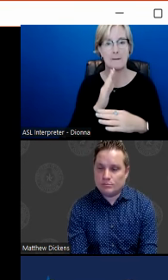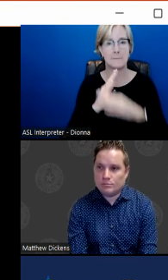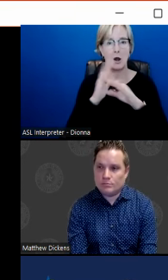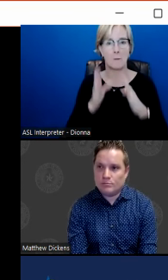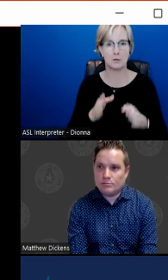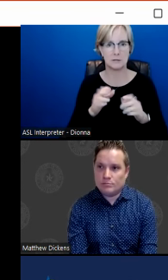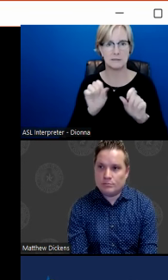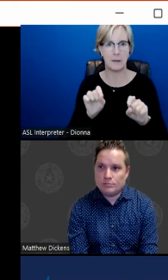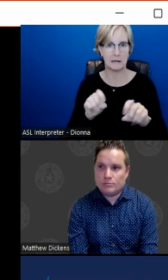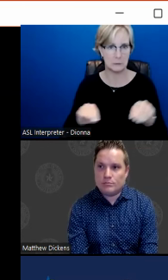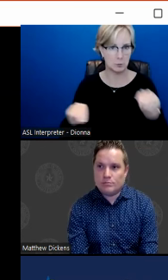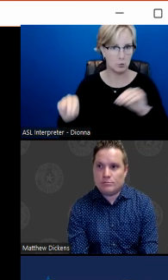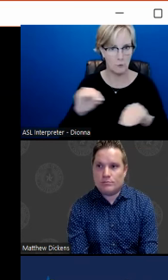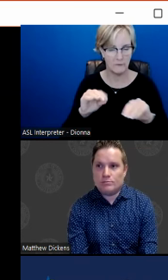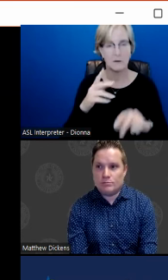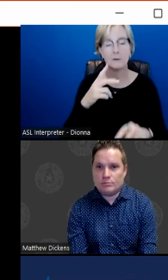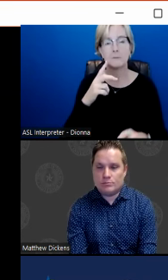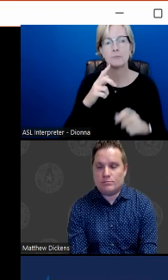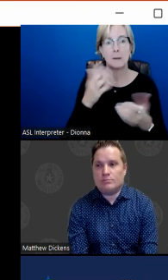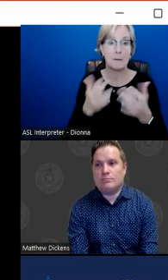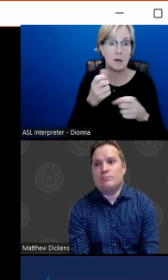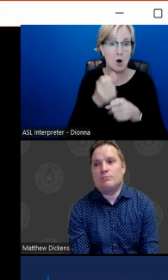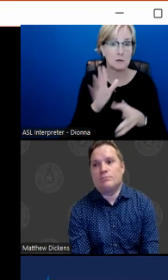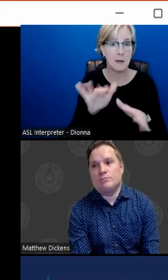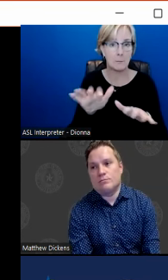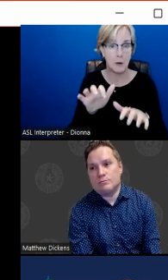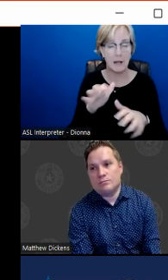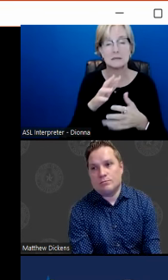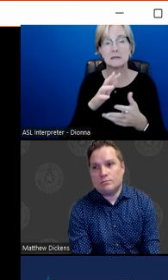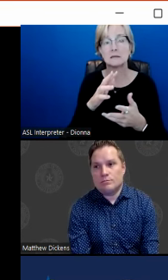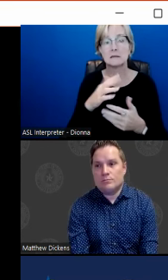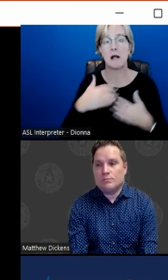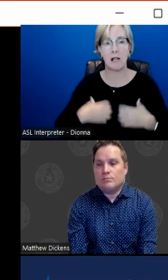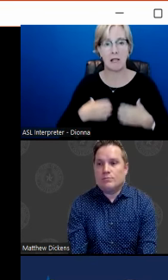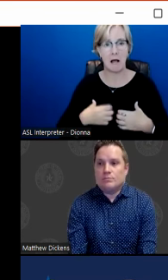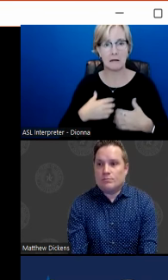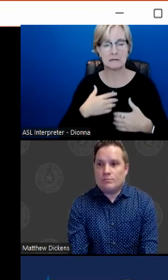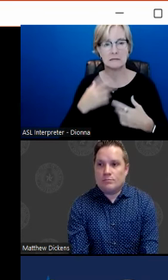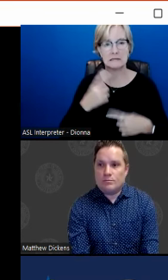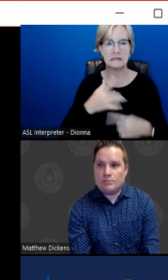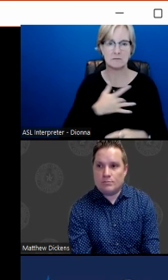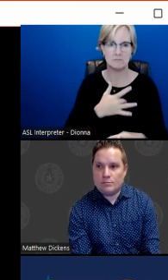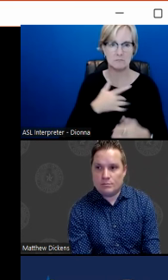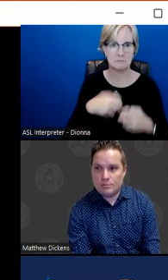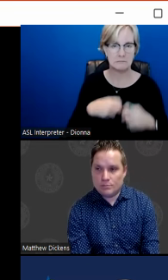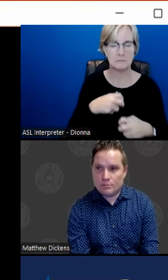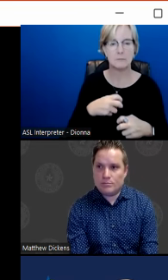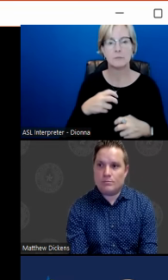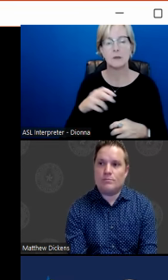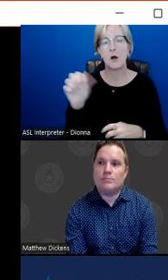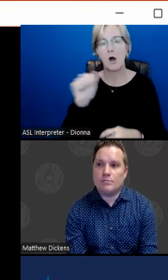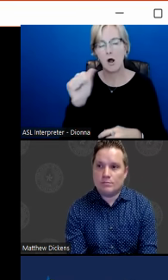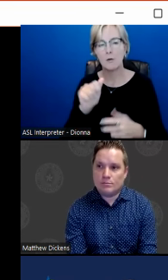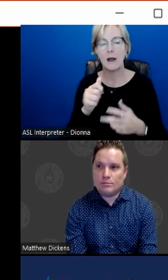move around, potentially caused by paralysis, lung disease, cardiac deficiency, wheelchair confinement, arthritis, foot